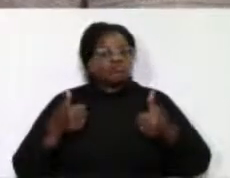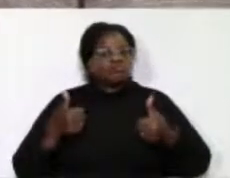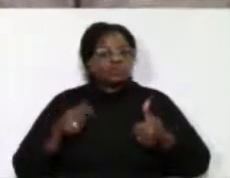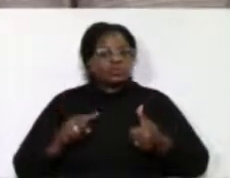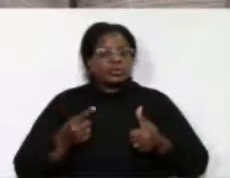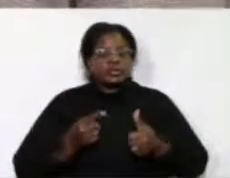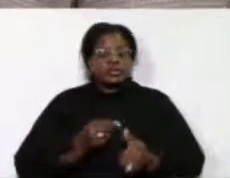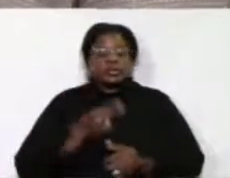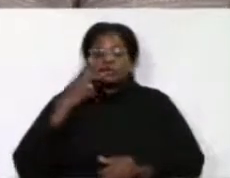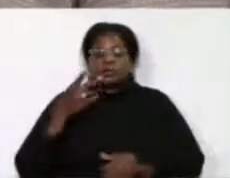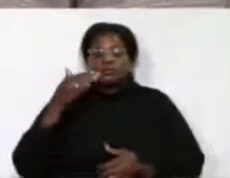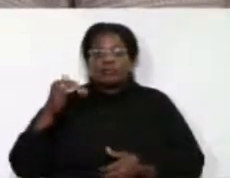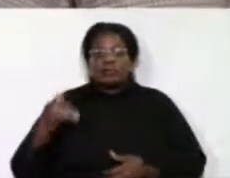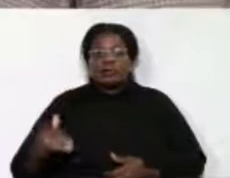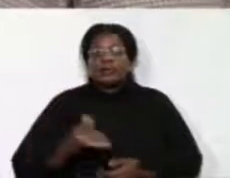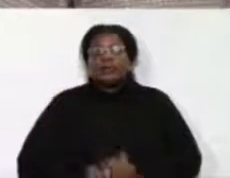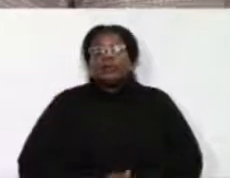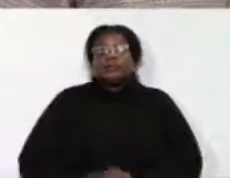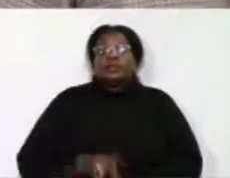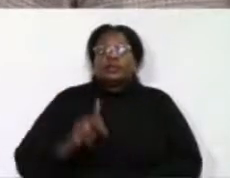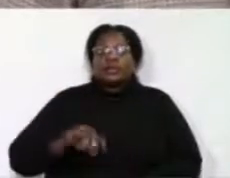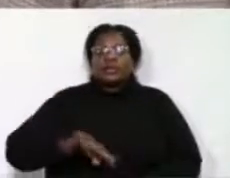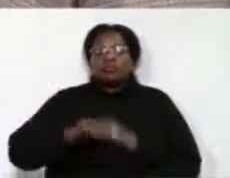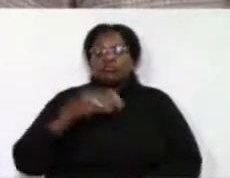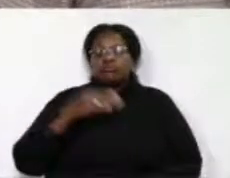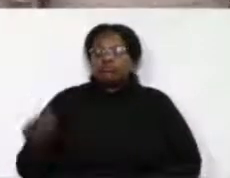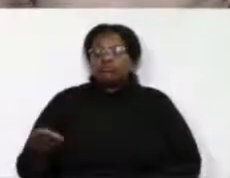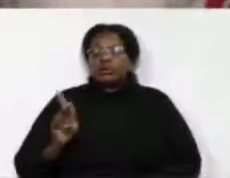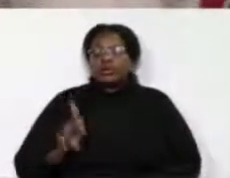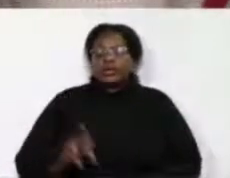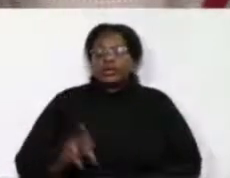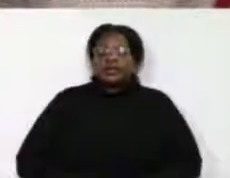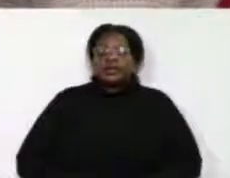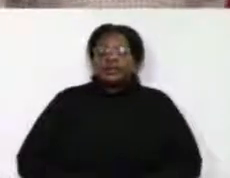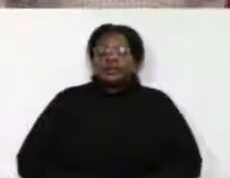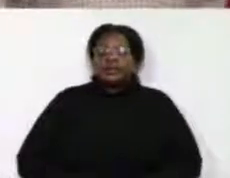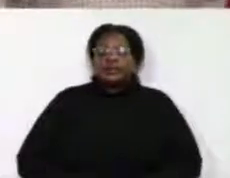Yeah. Now I had to go to another page for liabilities.